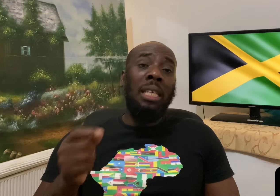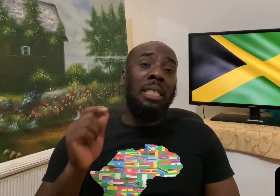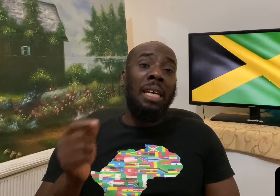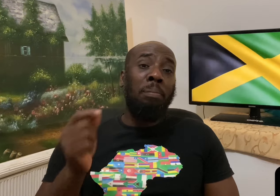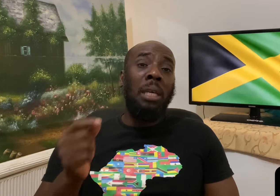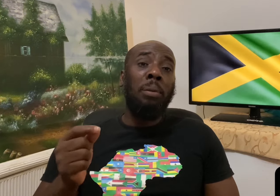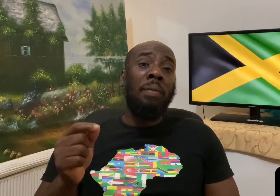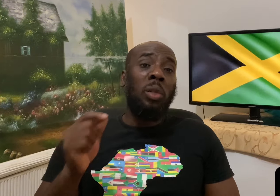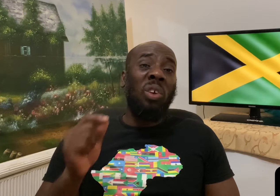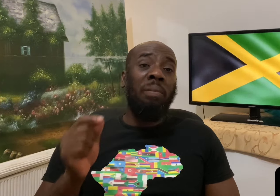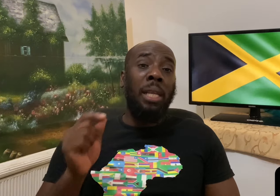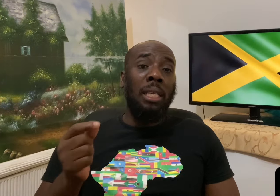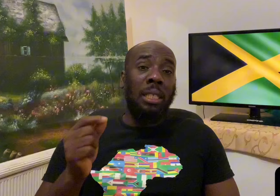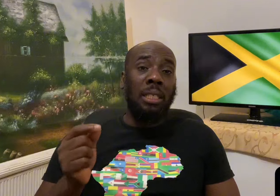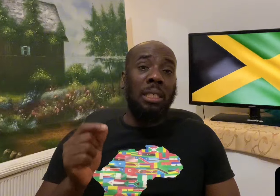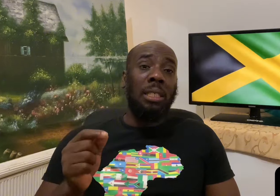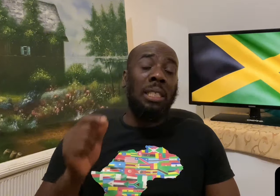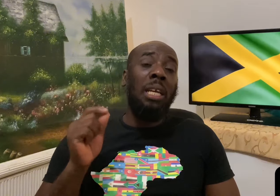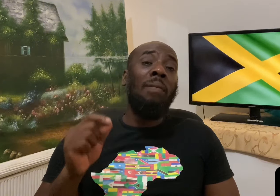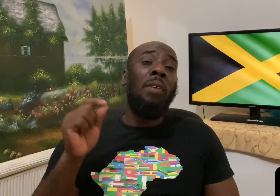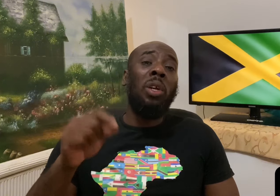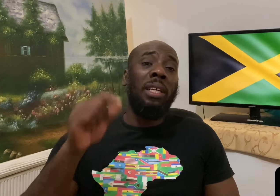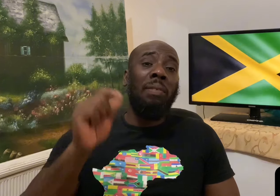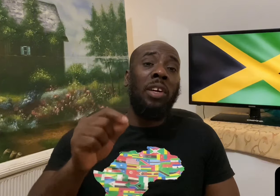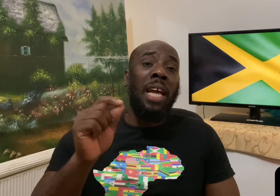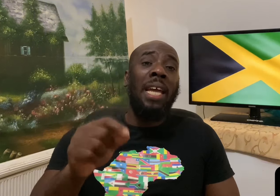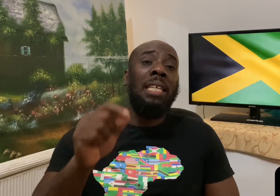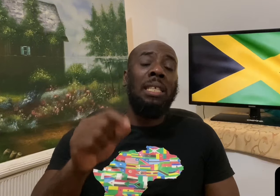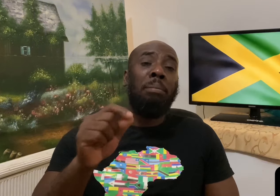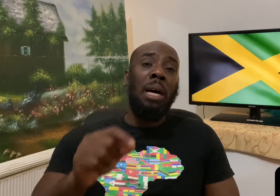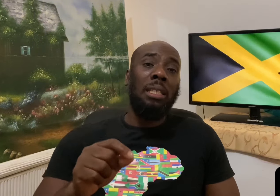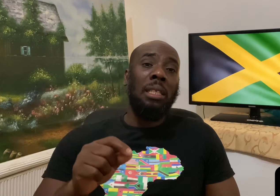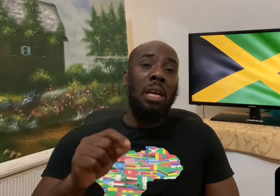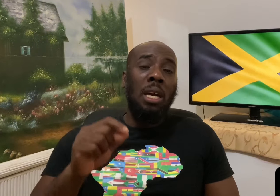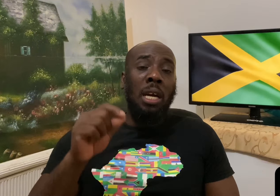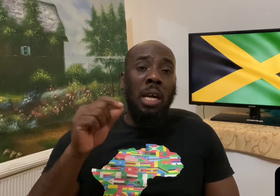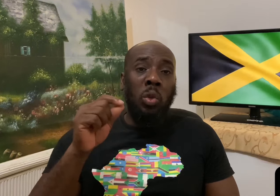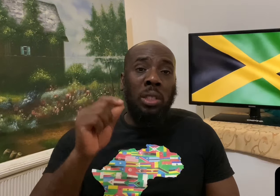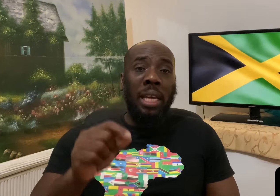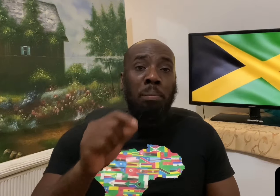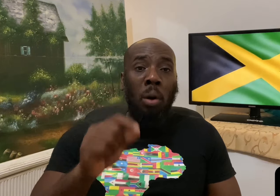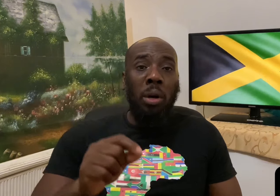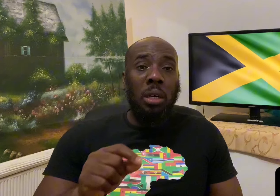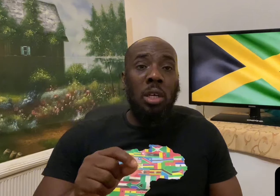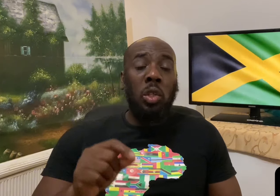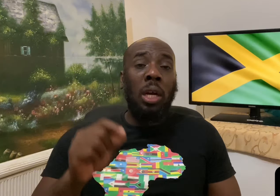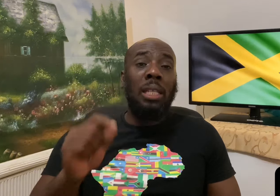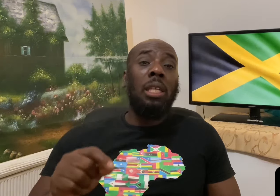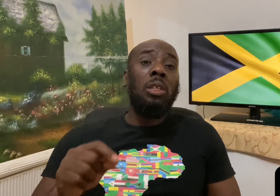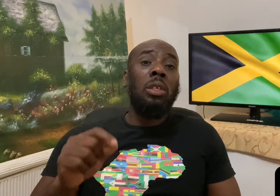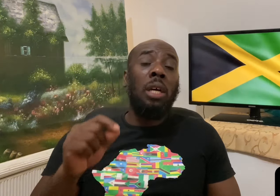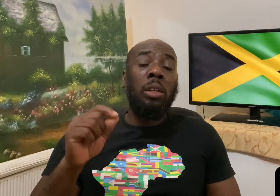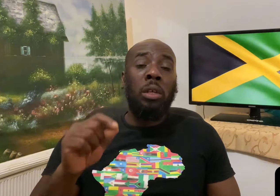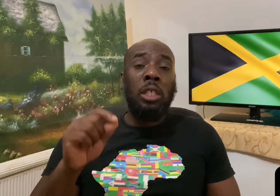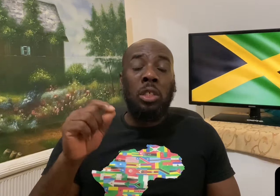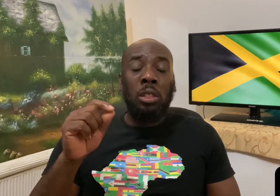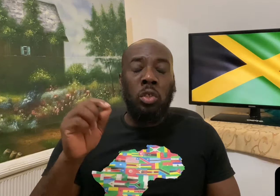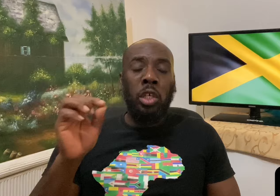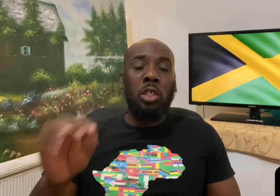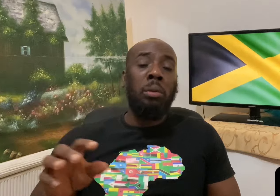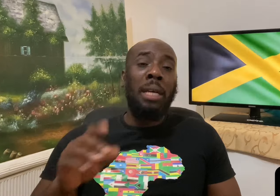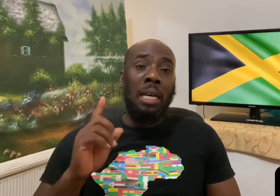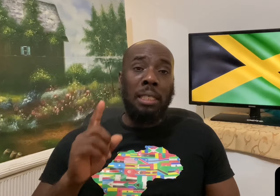And these said people, about 12 million citizens, still voted for the ANC party to stay in power, to continue along